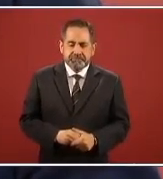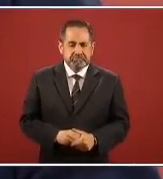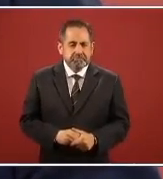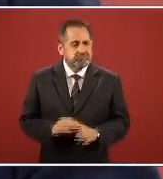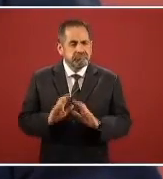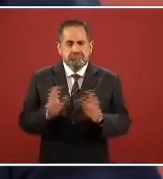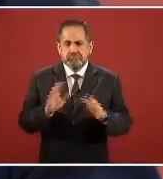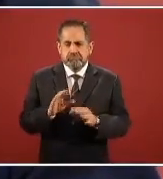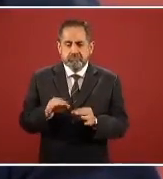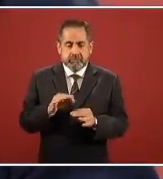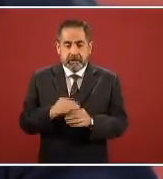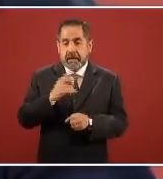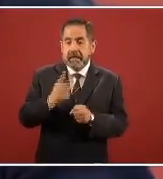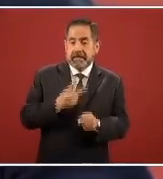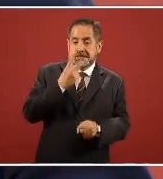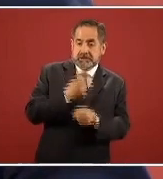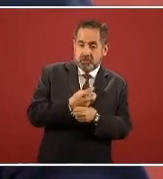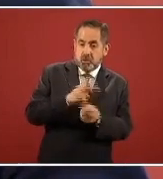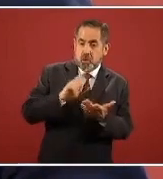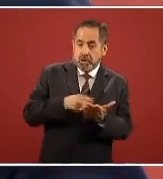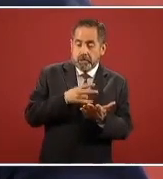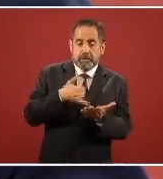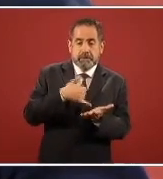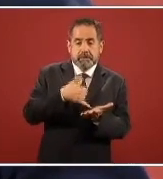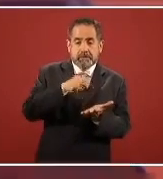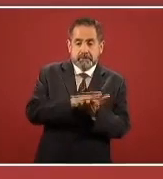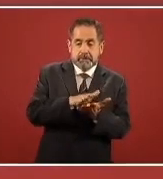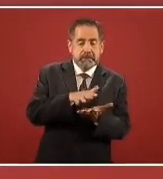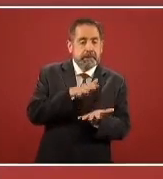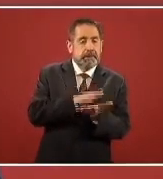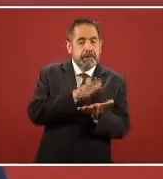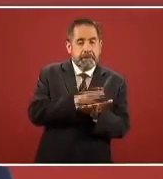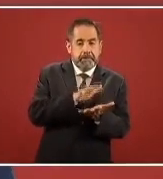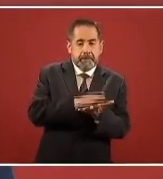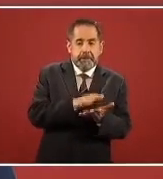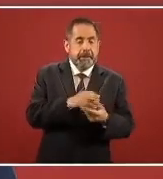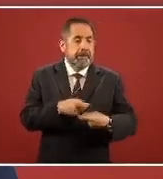Ya está la segunda edición. And we've already got the second edition.